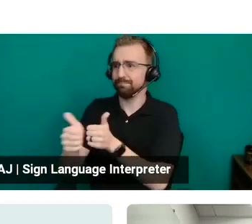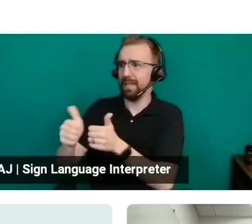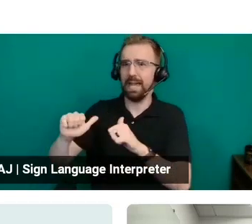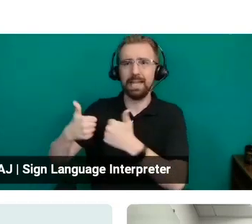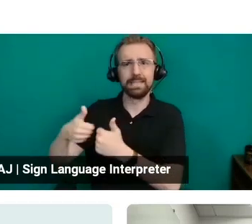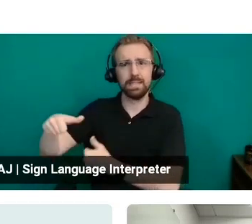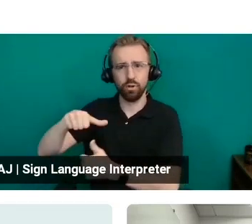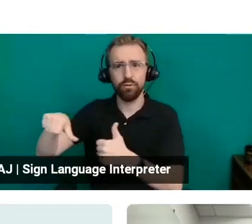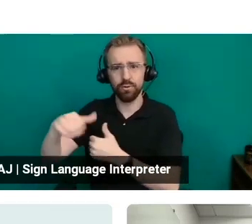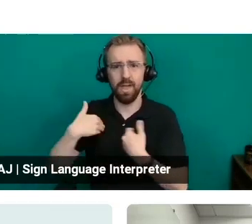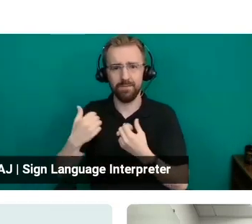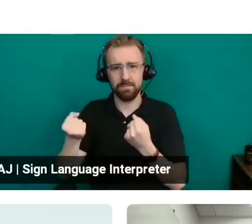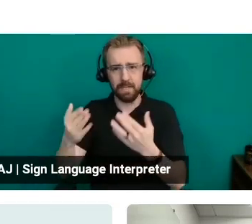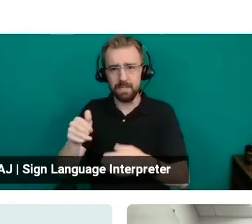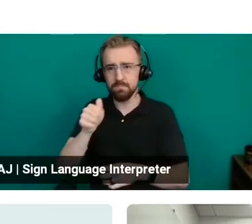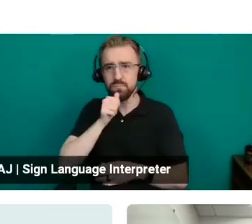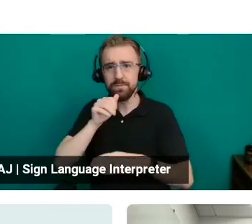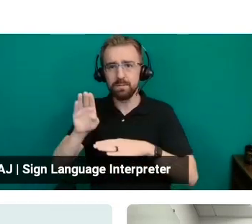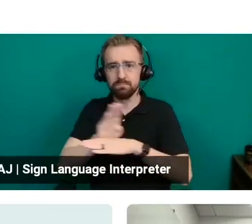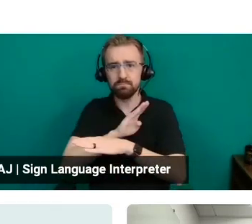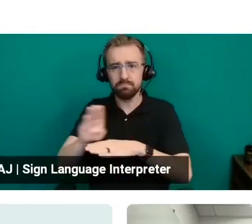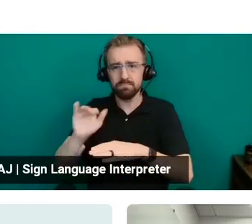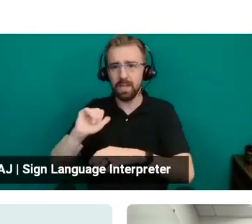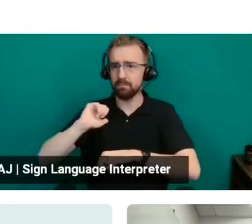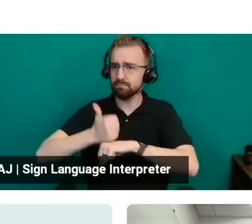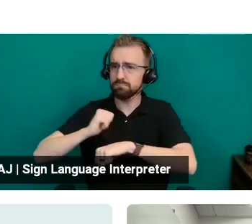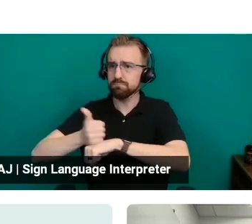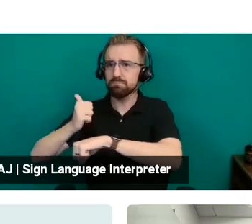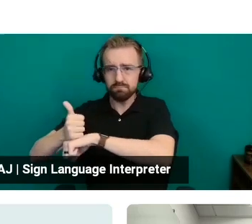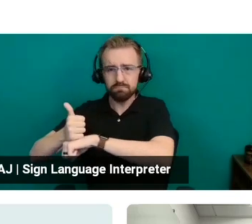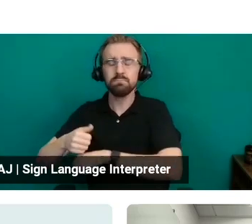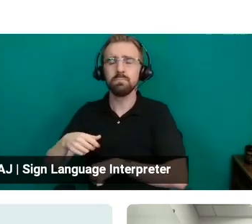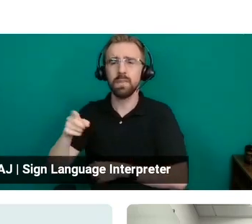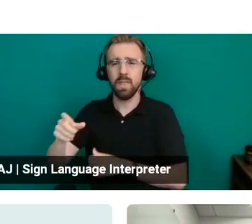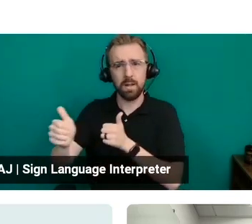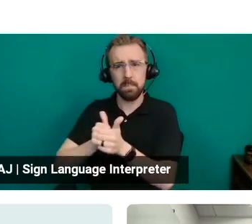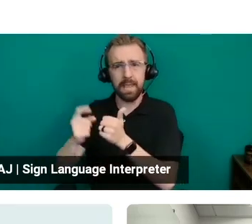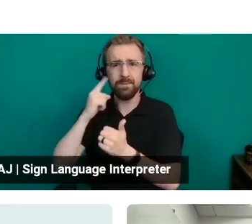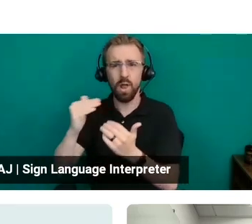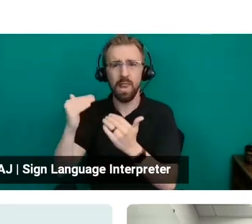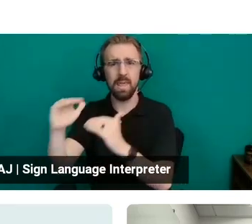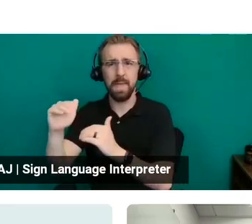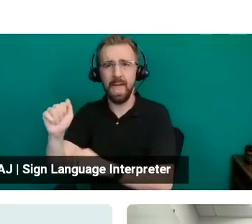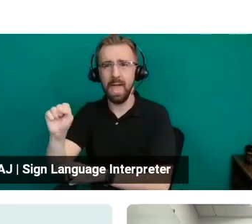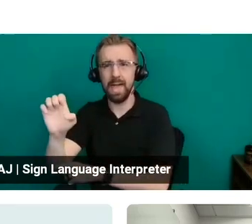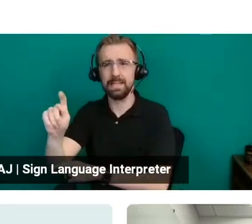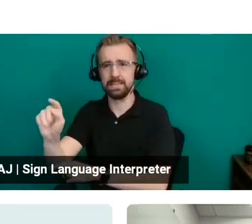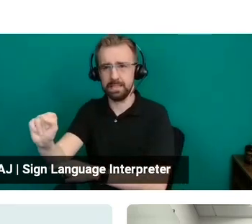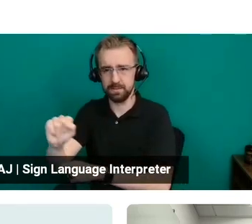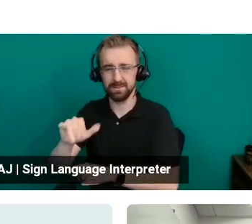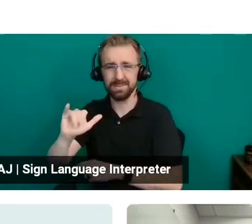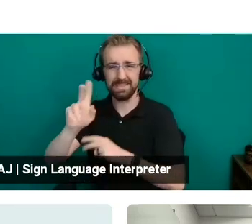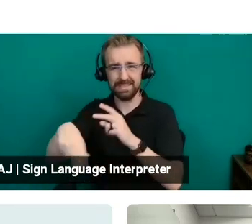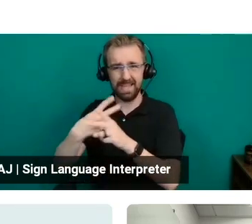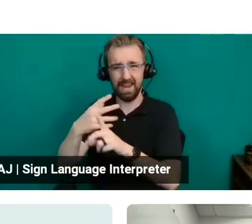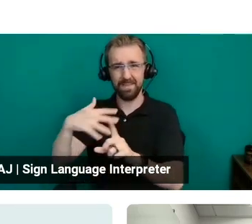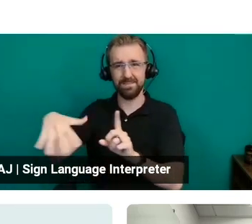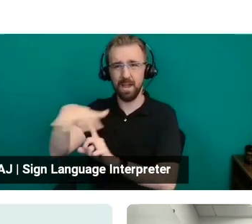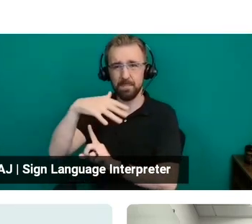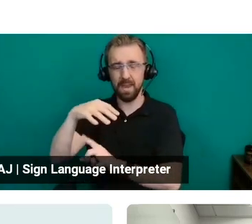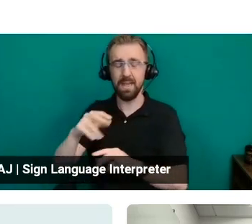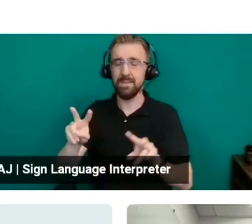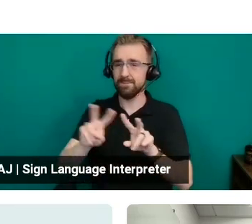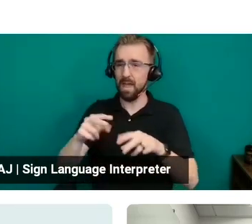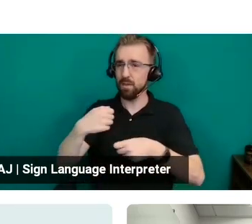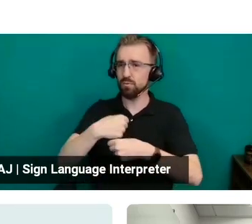so you have a lot of private equity firms that have emerged in the last decade, and they're competing for a limited set of assets. So in this kind of an environment, value